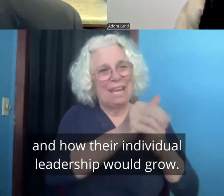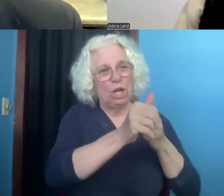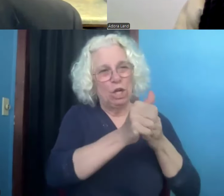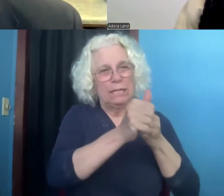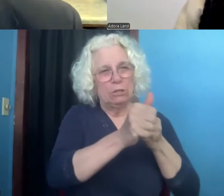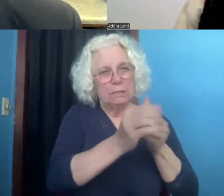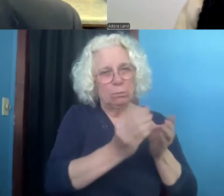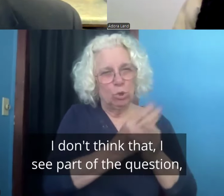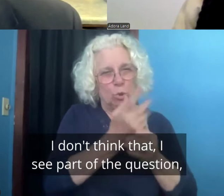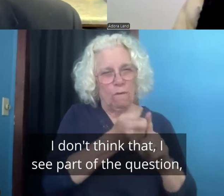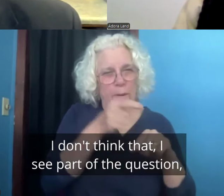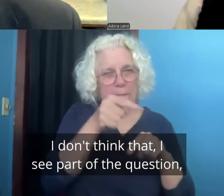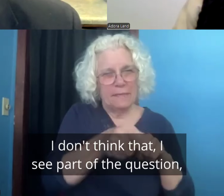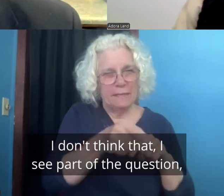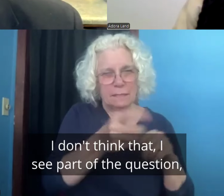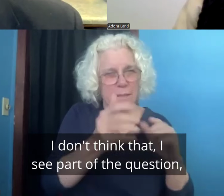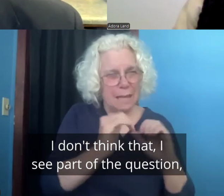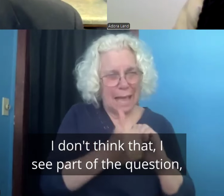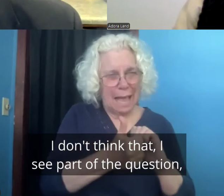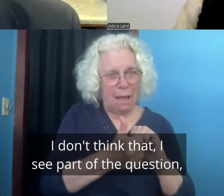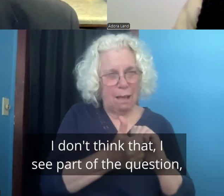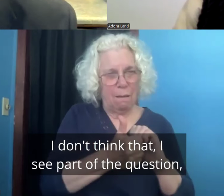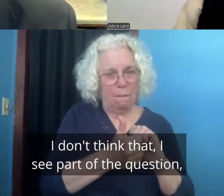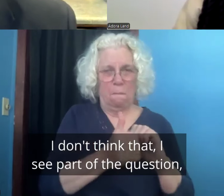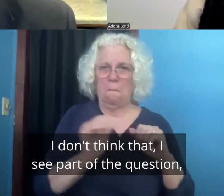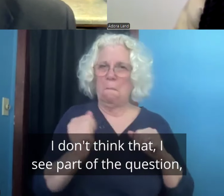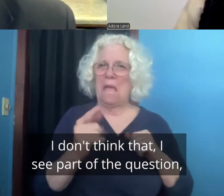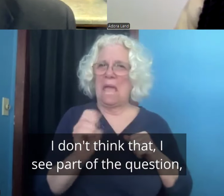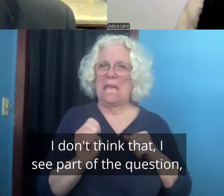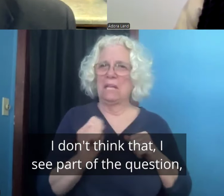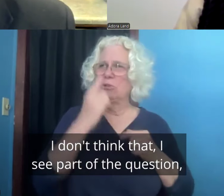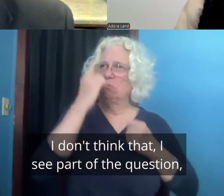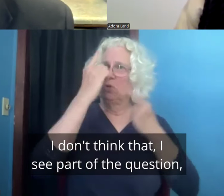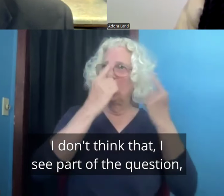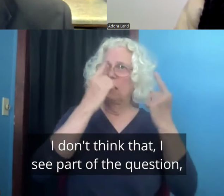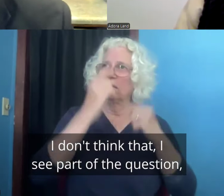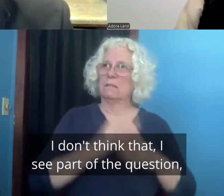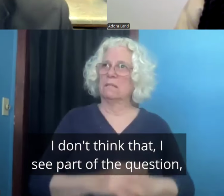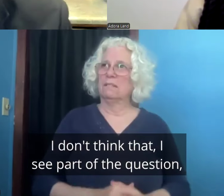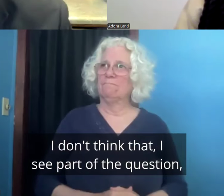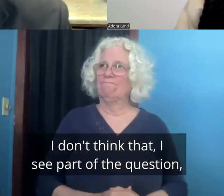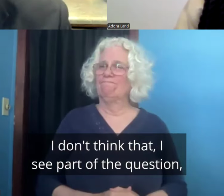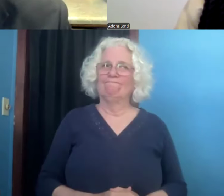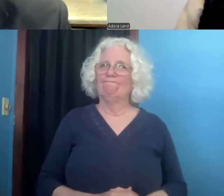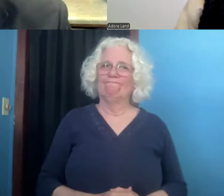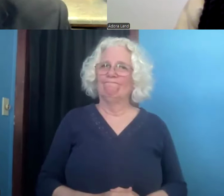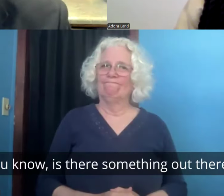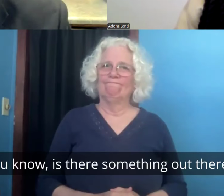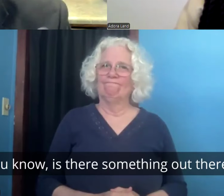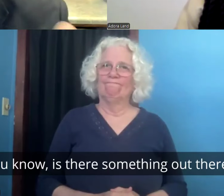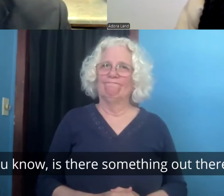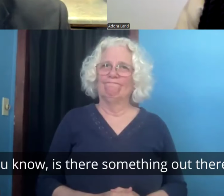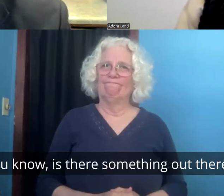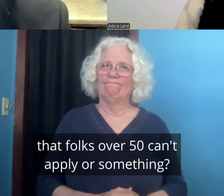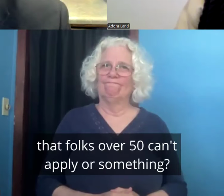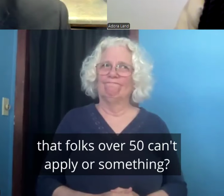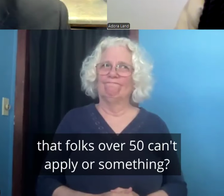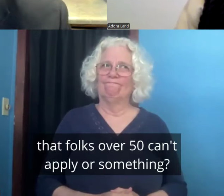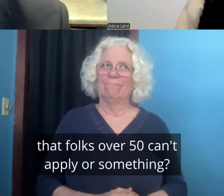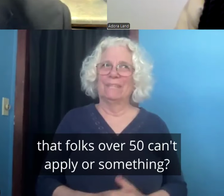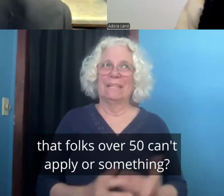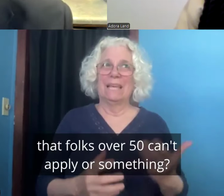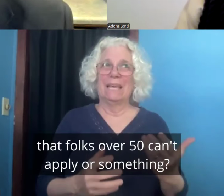grow. I don't think that I know that I see part of the question, is there something out there that